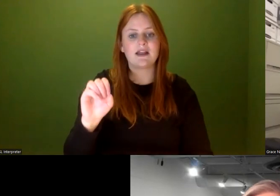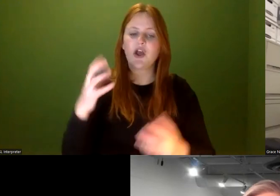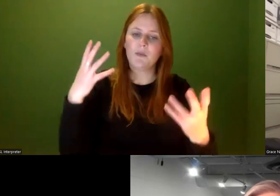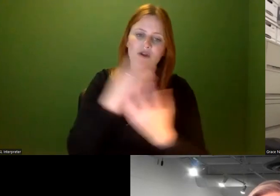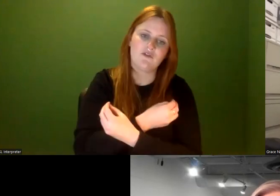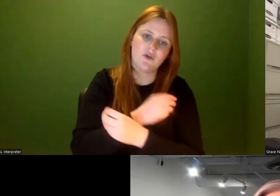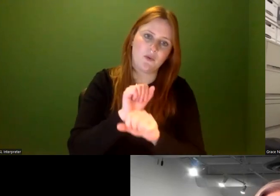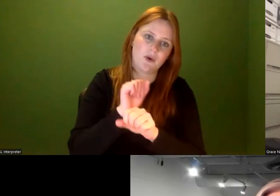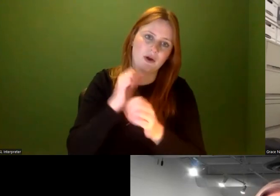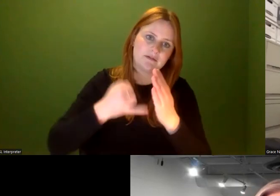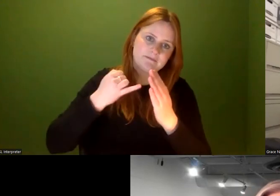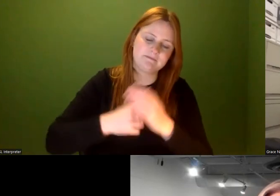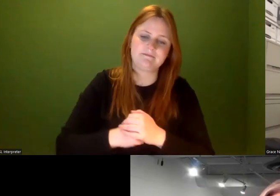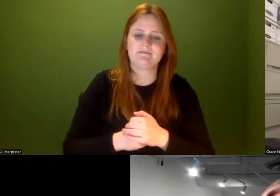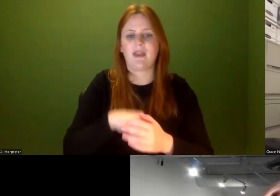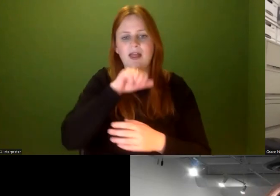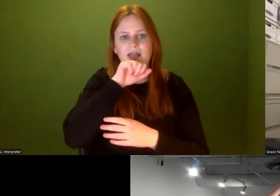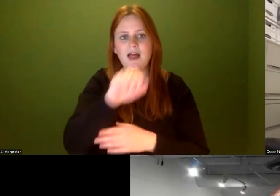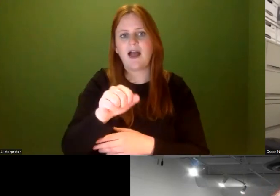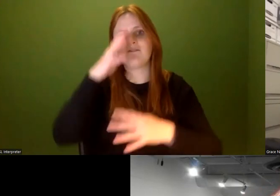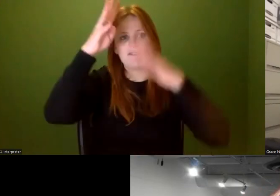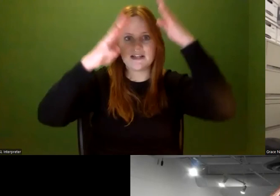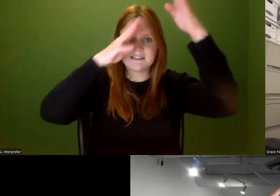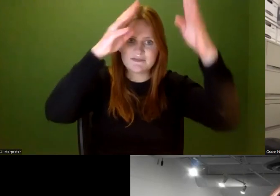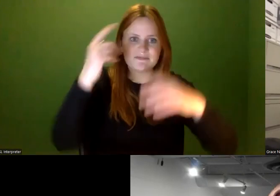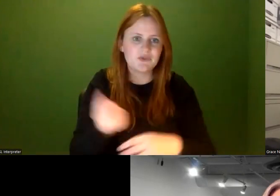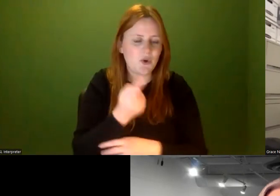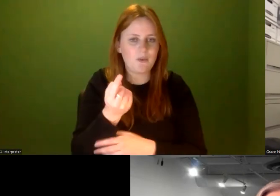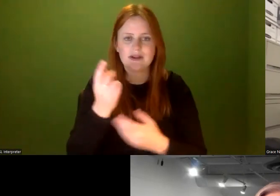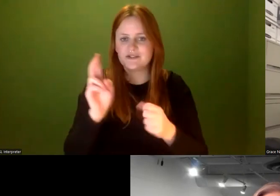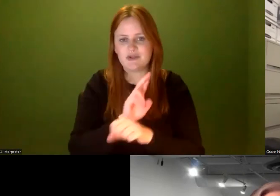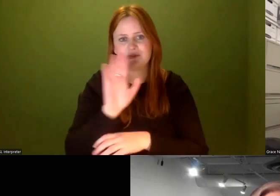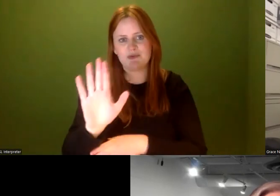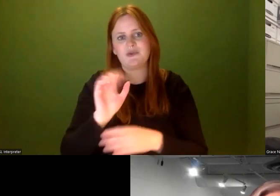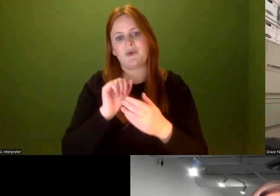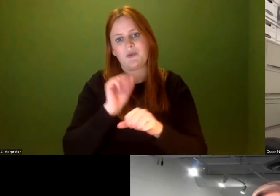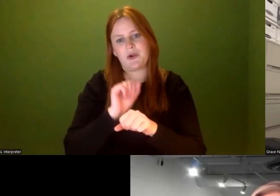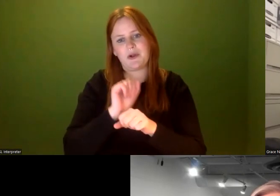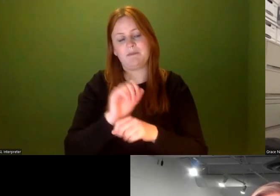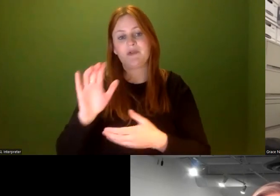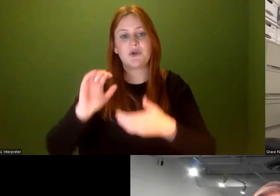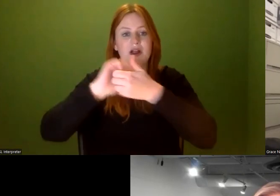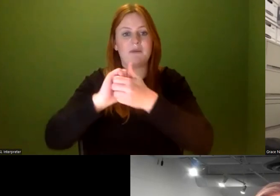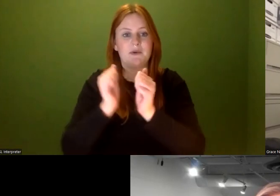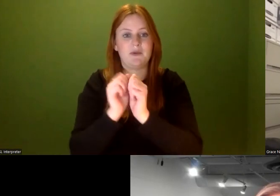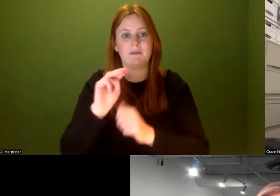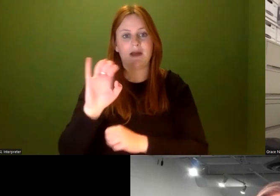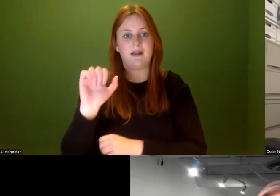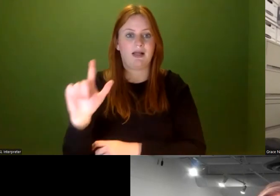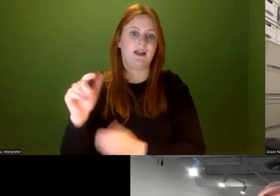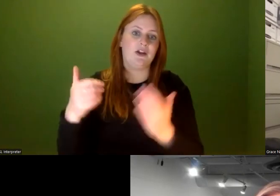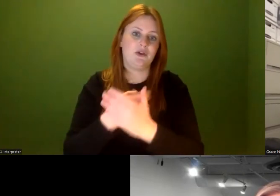work. I greatly appreciate the inventiveness you always bring to your practice. And with your collaboration with Michael and New Media. Yeah,